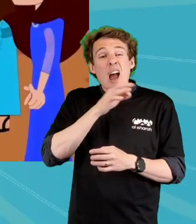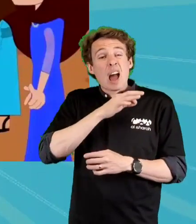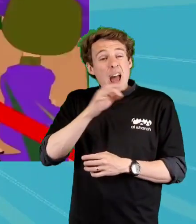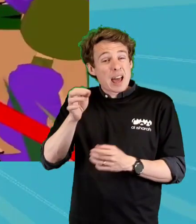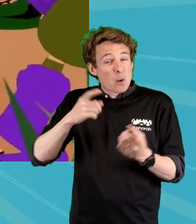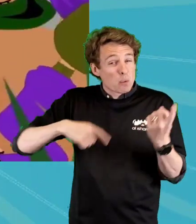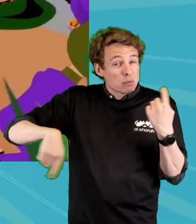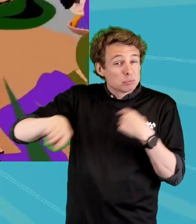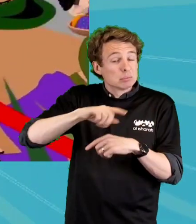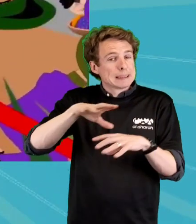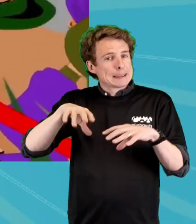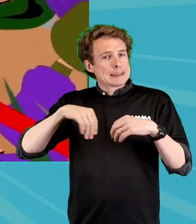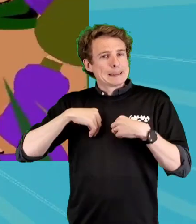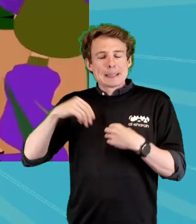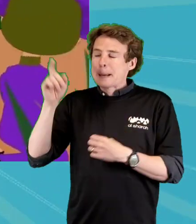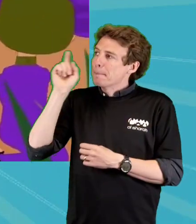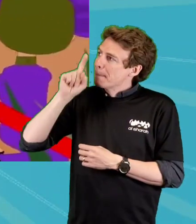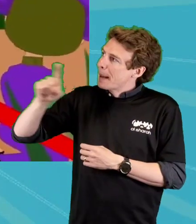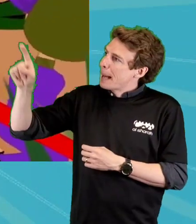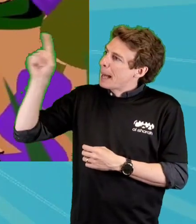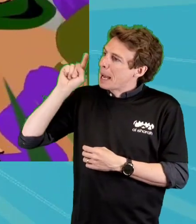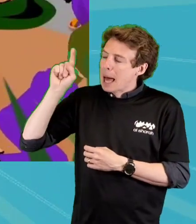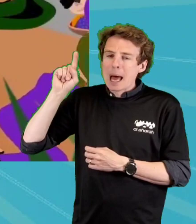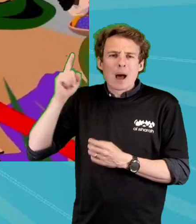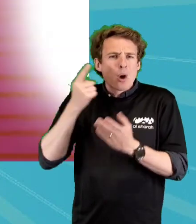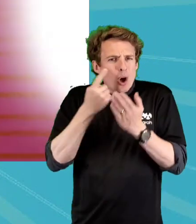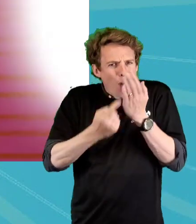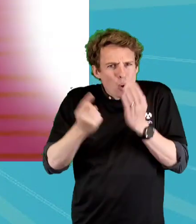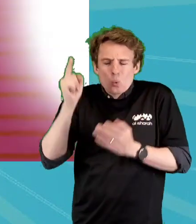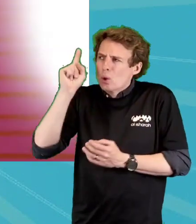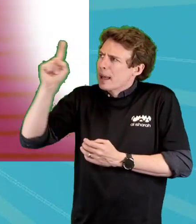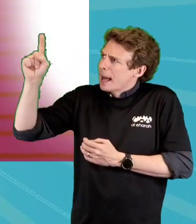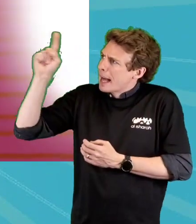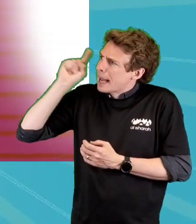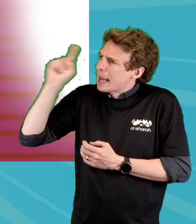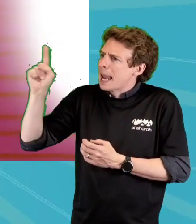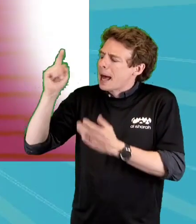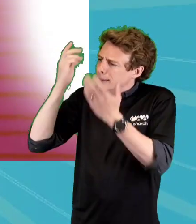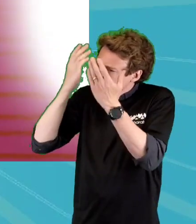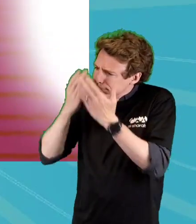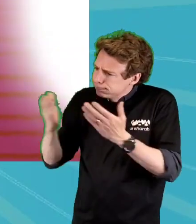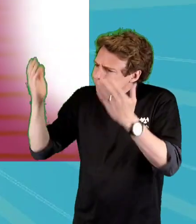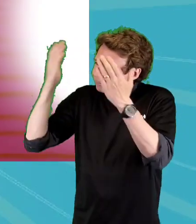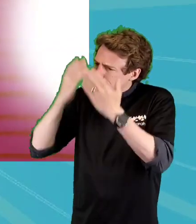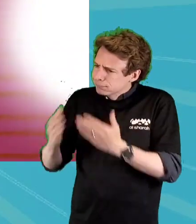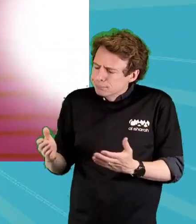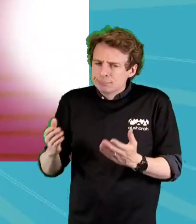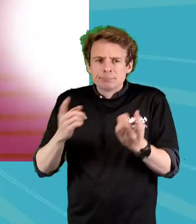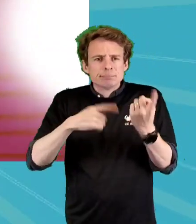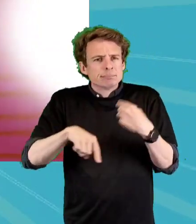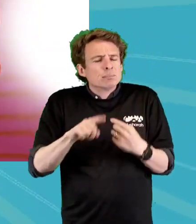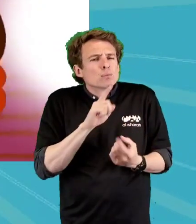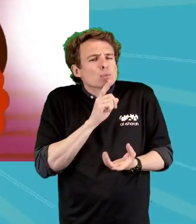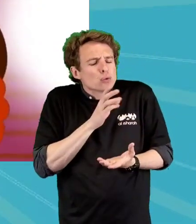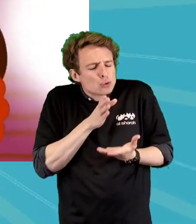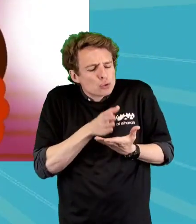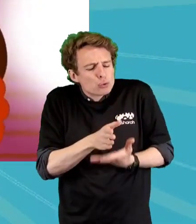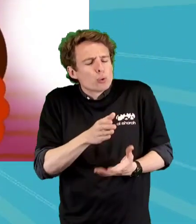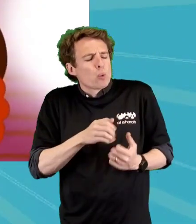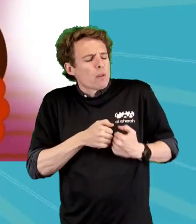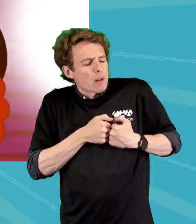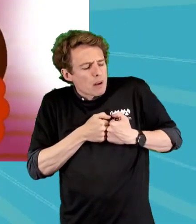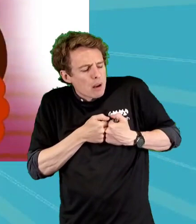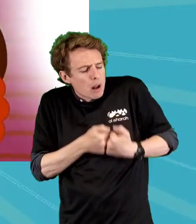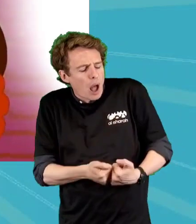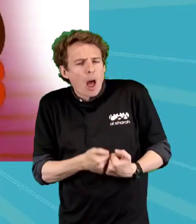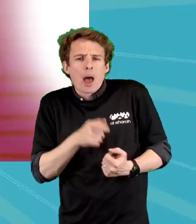subhanahu wa ta'ala, and to reject the forefather God. The Prophet tells the people to pray and become a good, truthful,